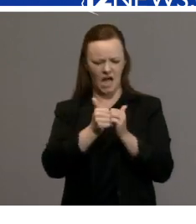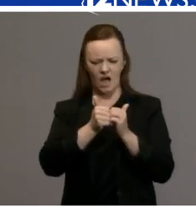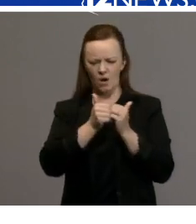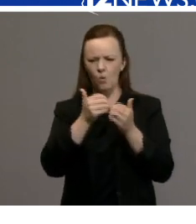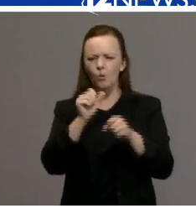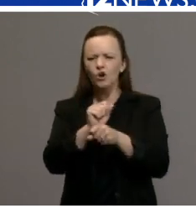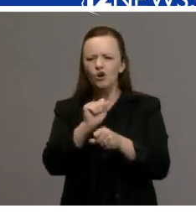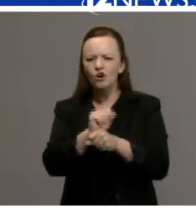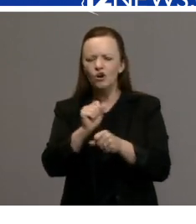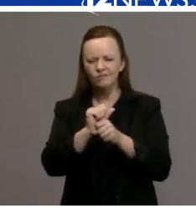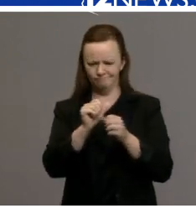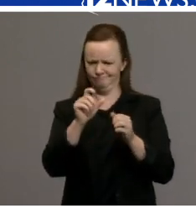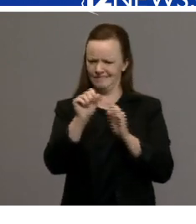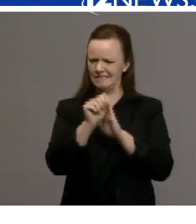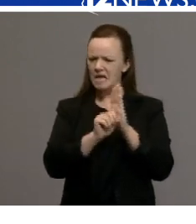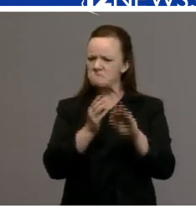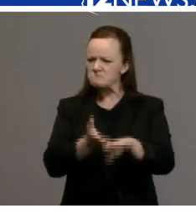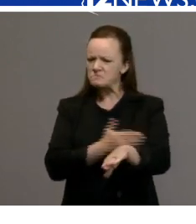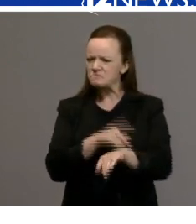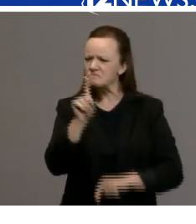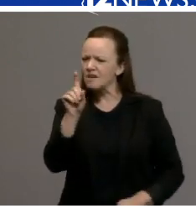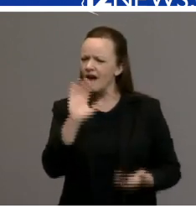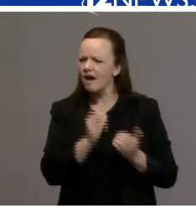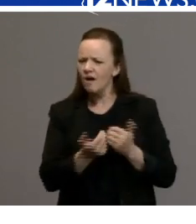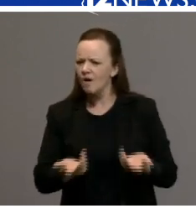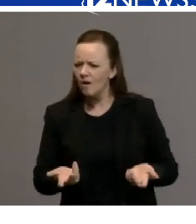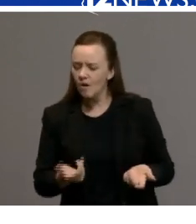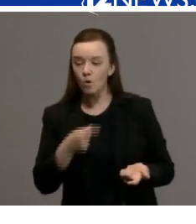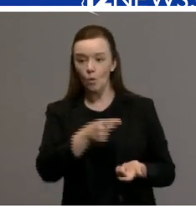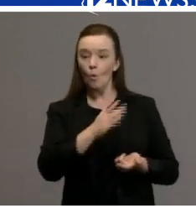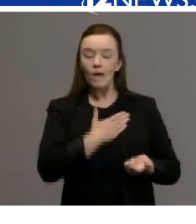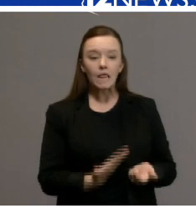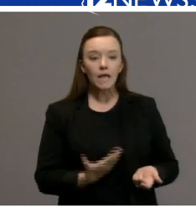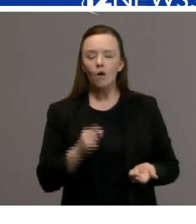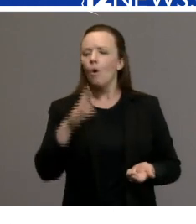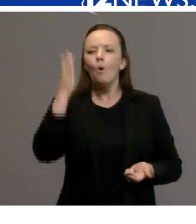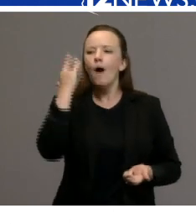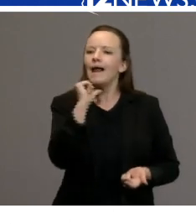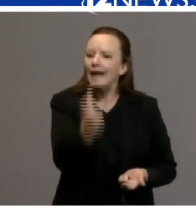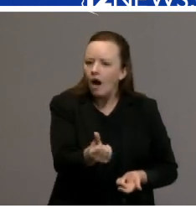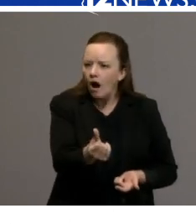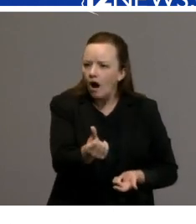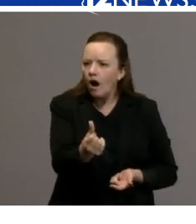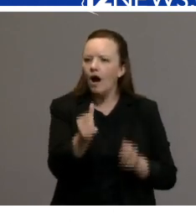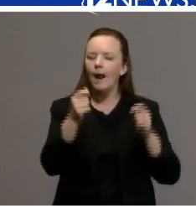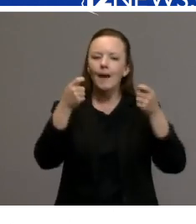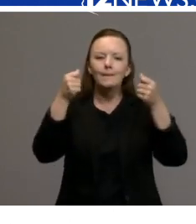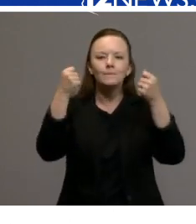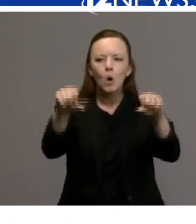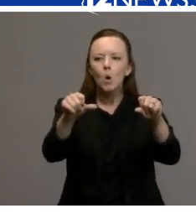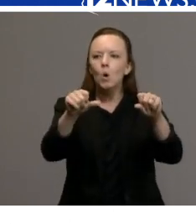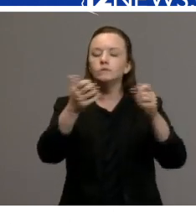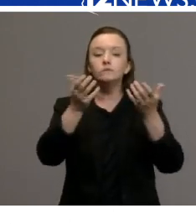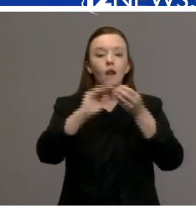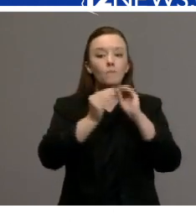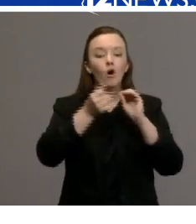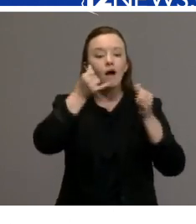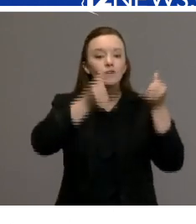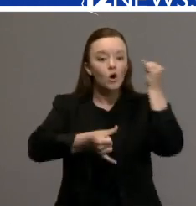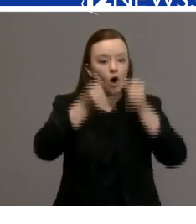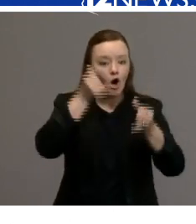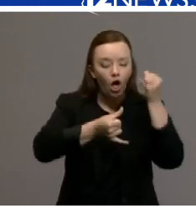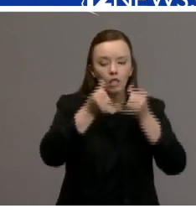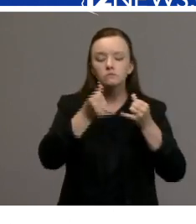you be willing, or why don't you, put up some sort of dashboard or daily updates about number of calls taken, number of claims approved,